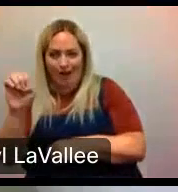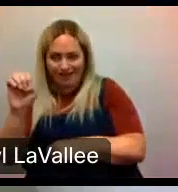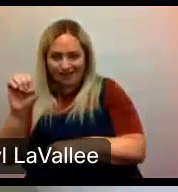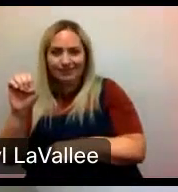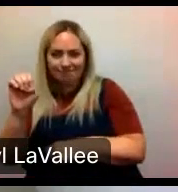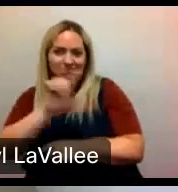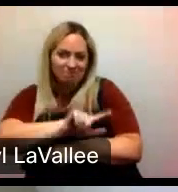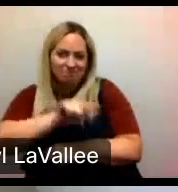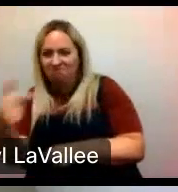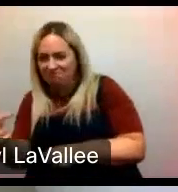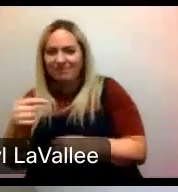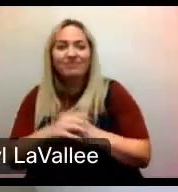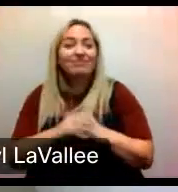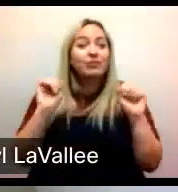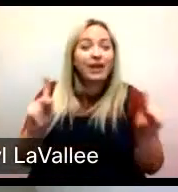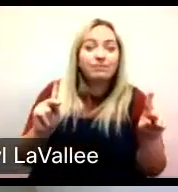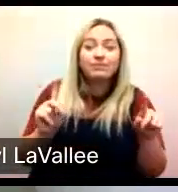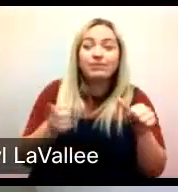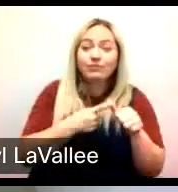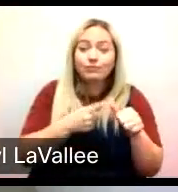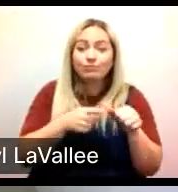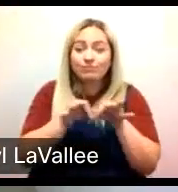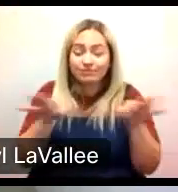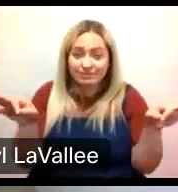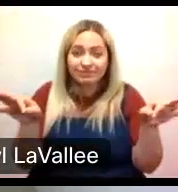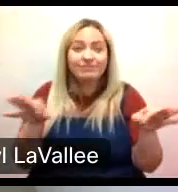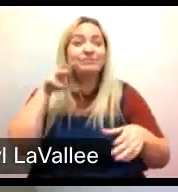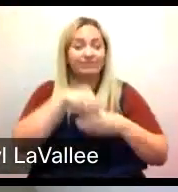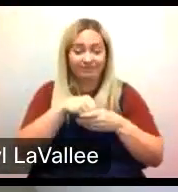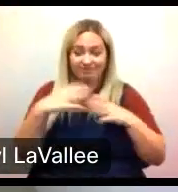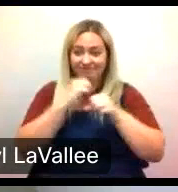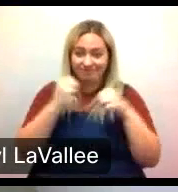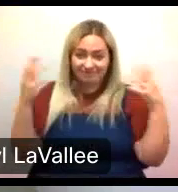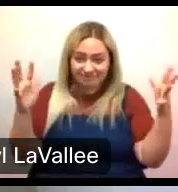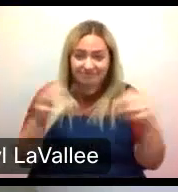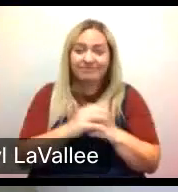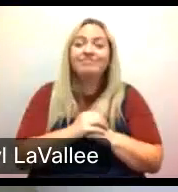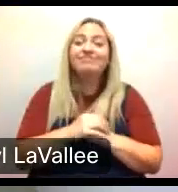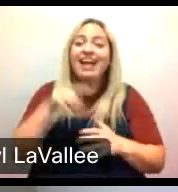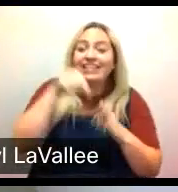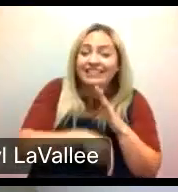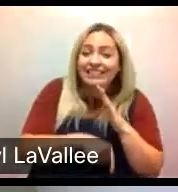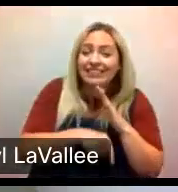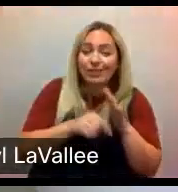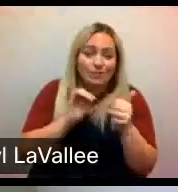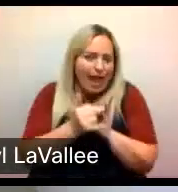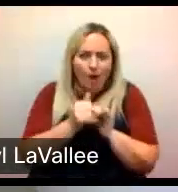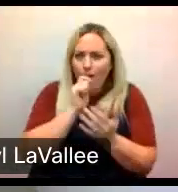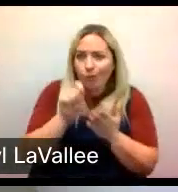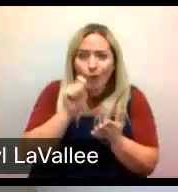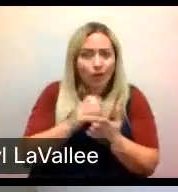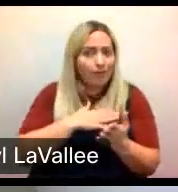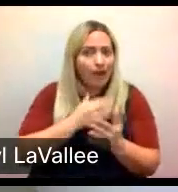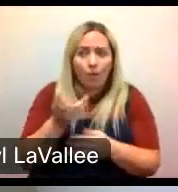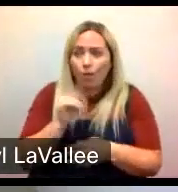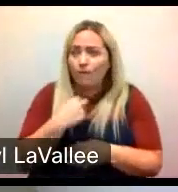All right, so our first sentence is built into our summary already. The details, the way that I wrote this in my own voice